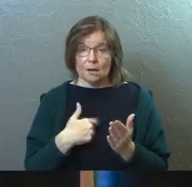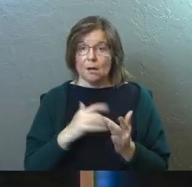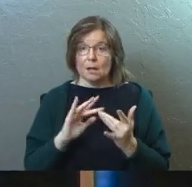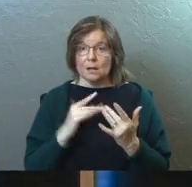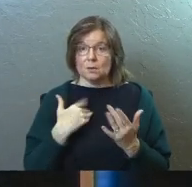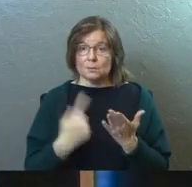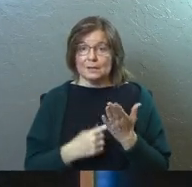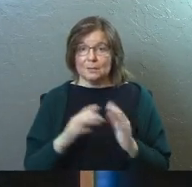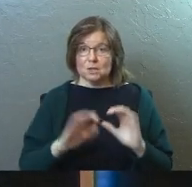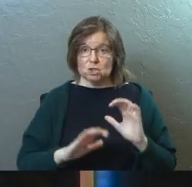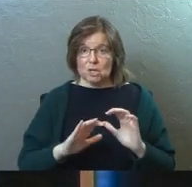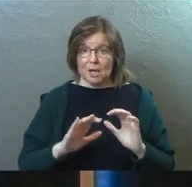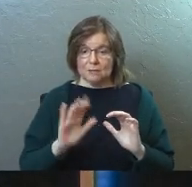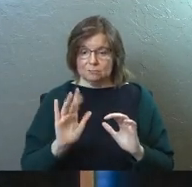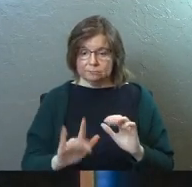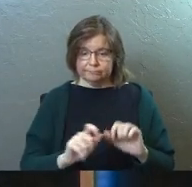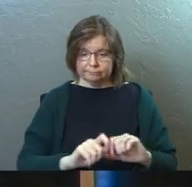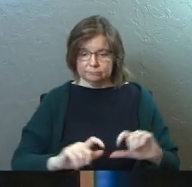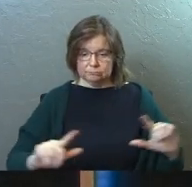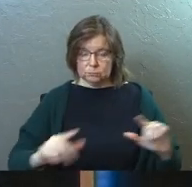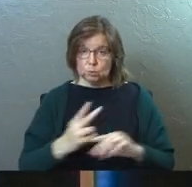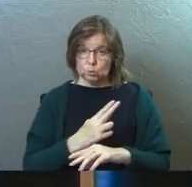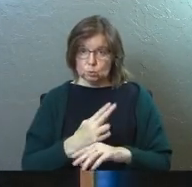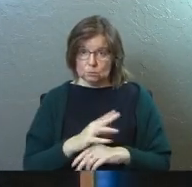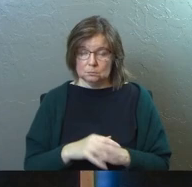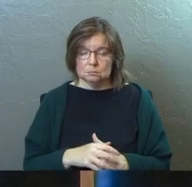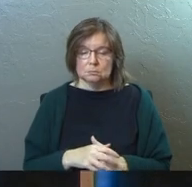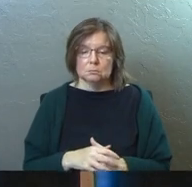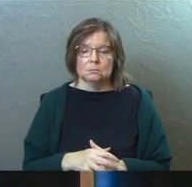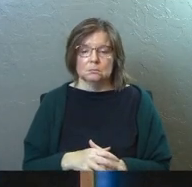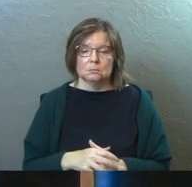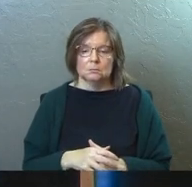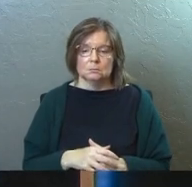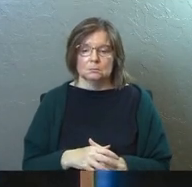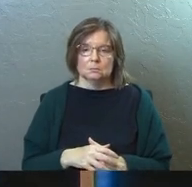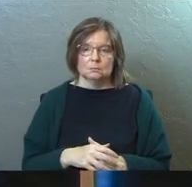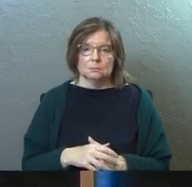to be something in the chat for you guys to utilize as well.